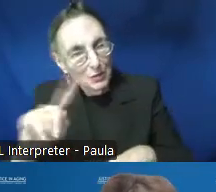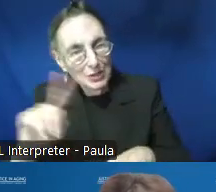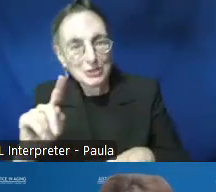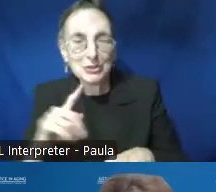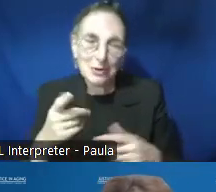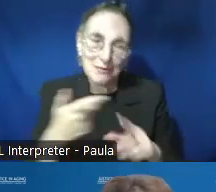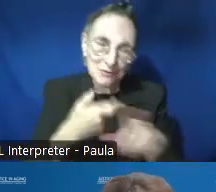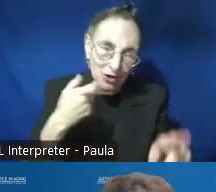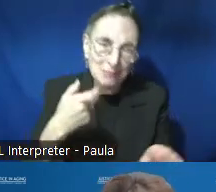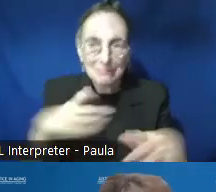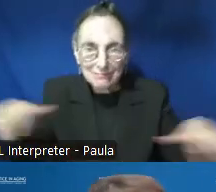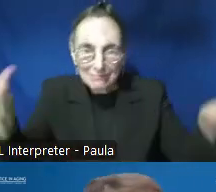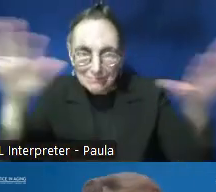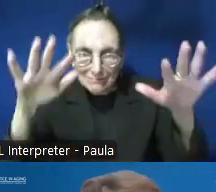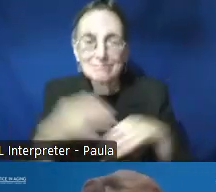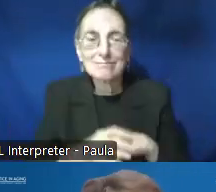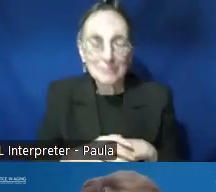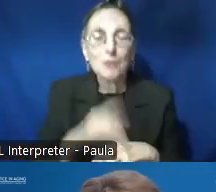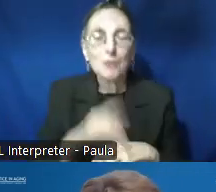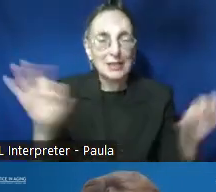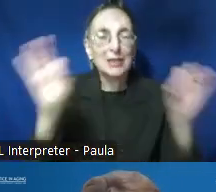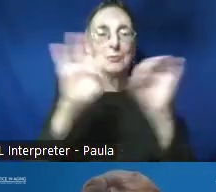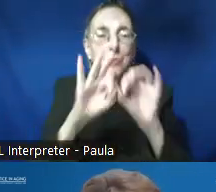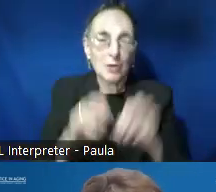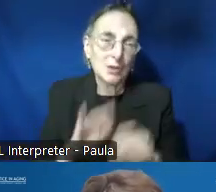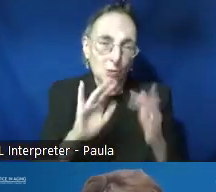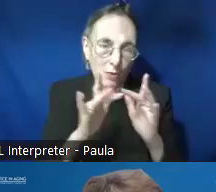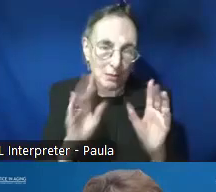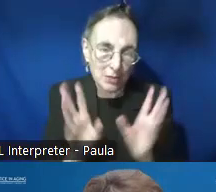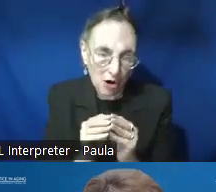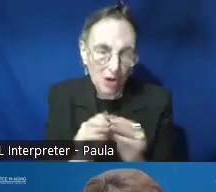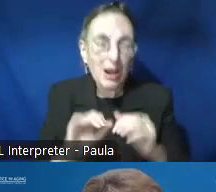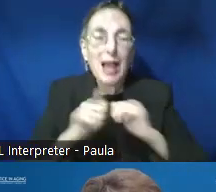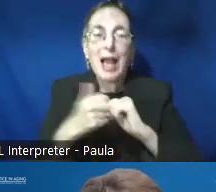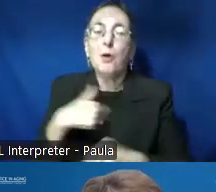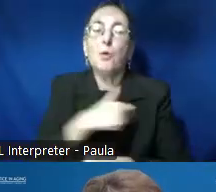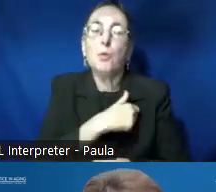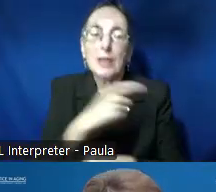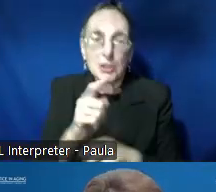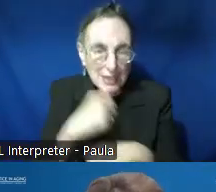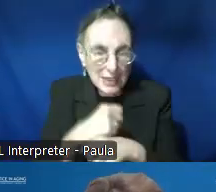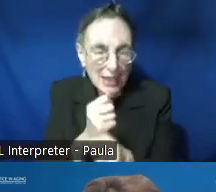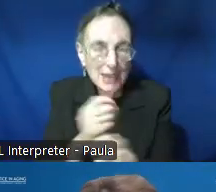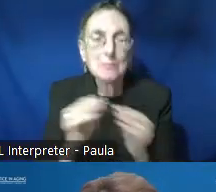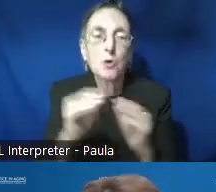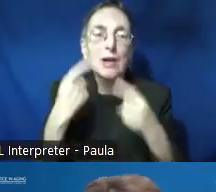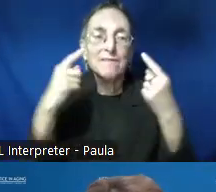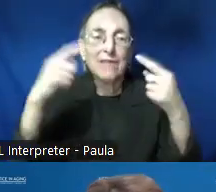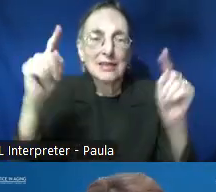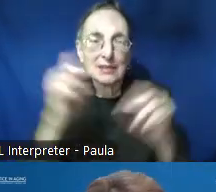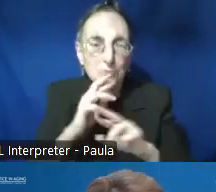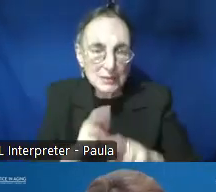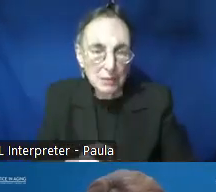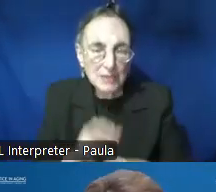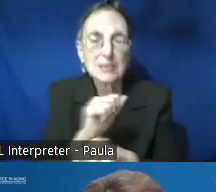to this, I think, really important webinar on how we create more effective responses and